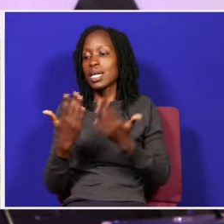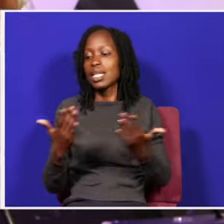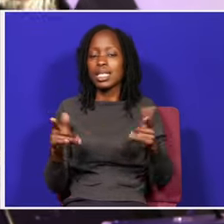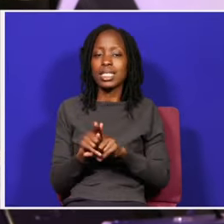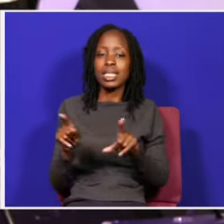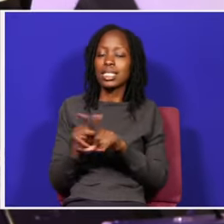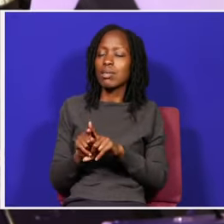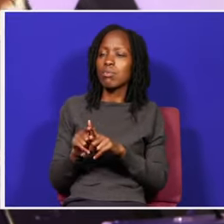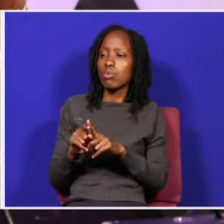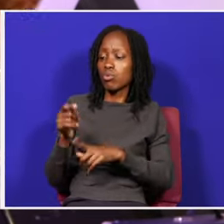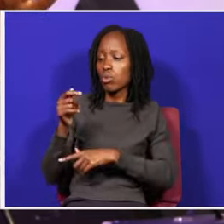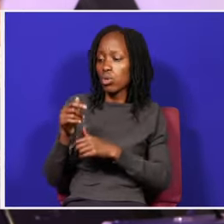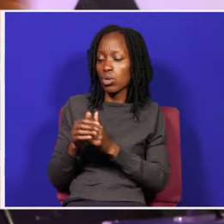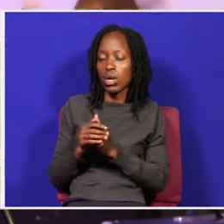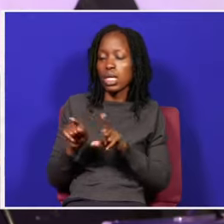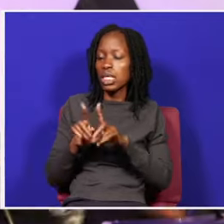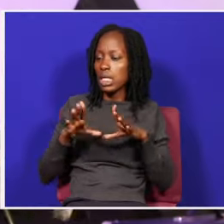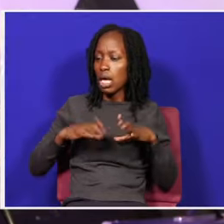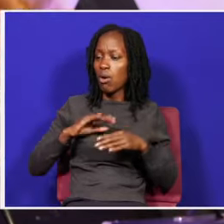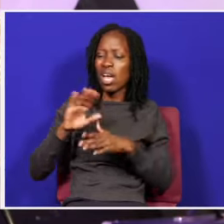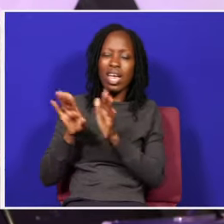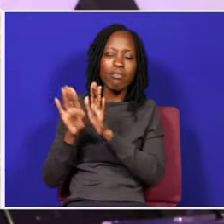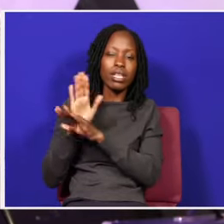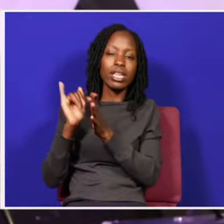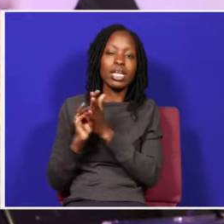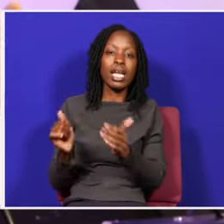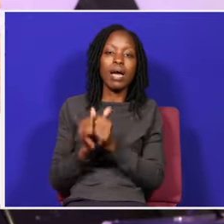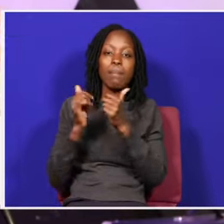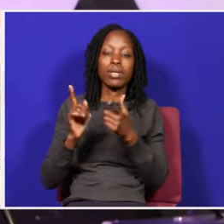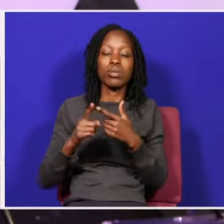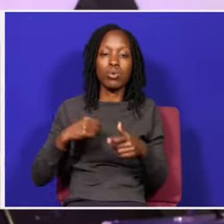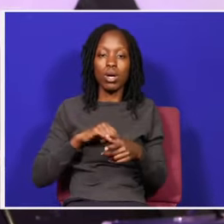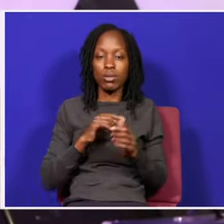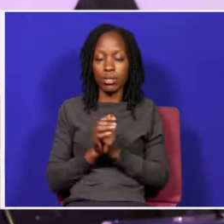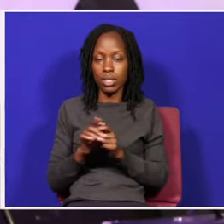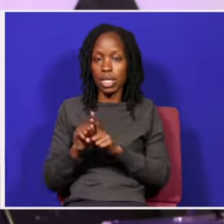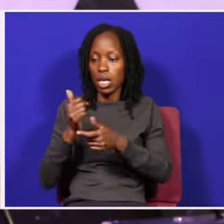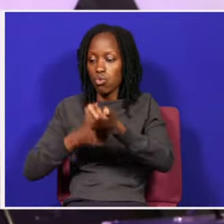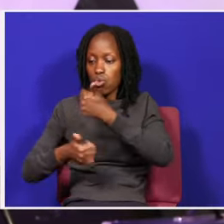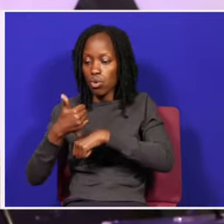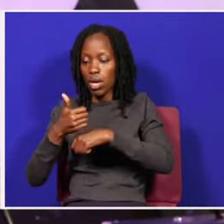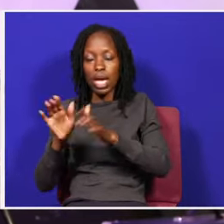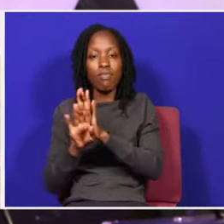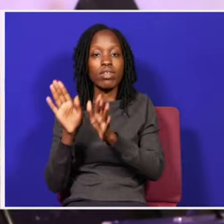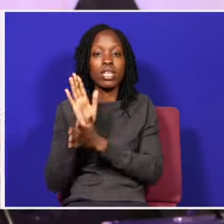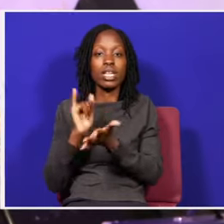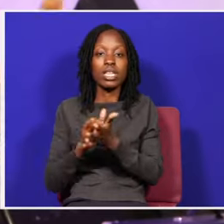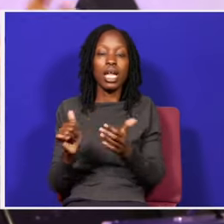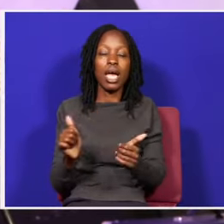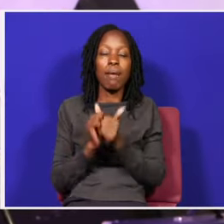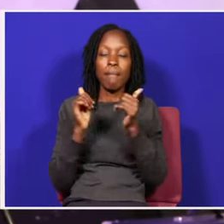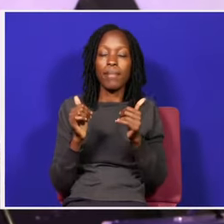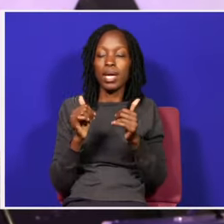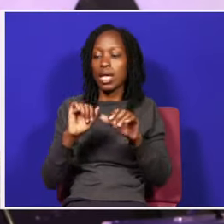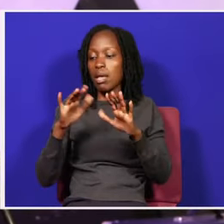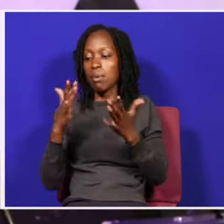confusion that takes place either in our lives or around us. We should respond to all the chatter on social media and anywhere else that